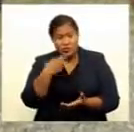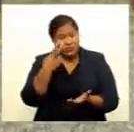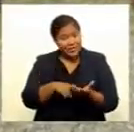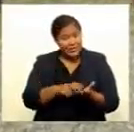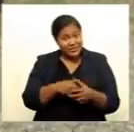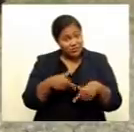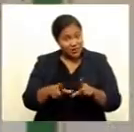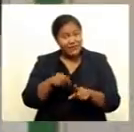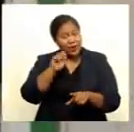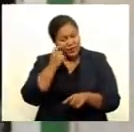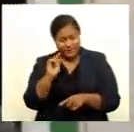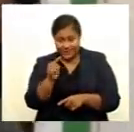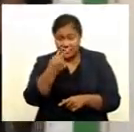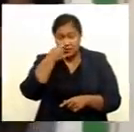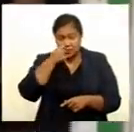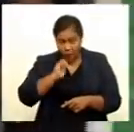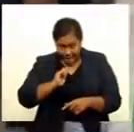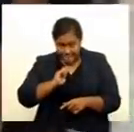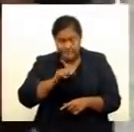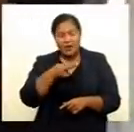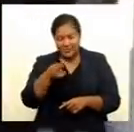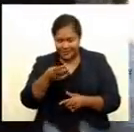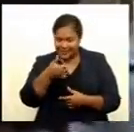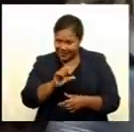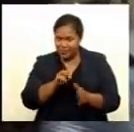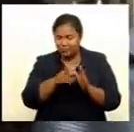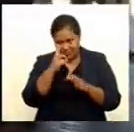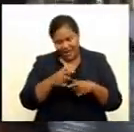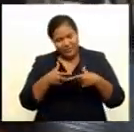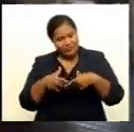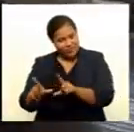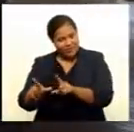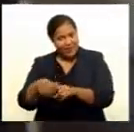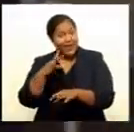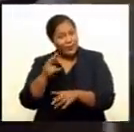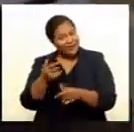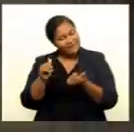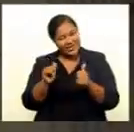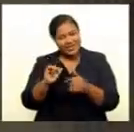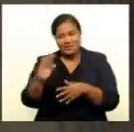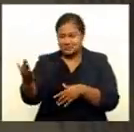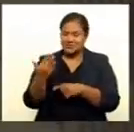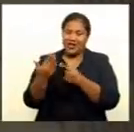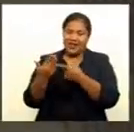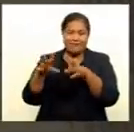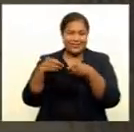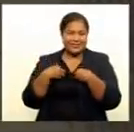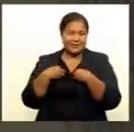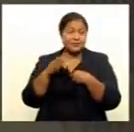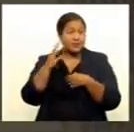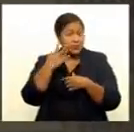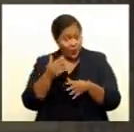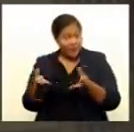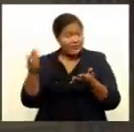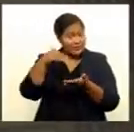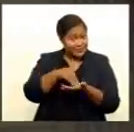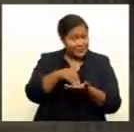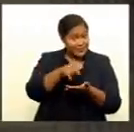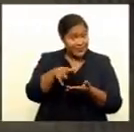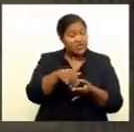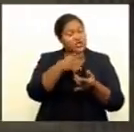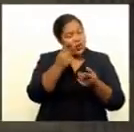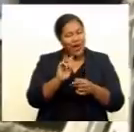be swabbed first and will only be allowed to travel after receiving their results. Upon their arrival, the individuals will be isolated